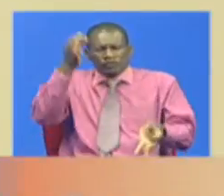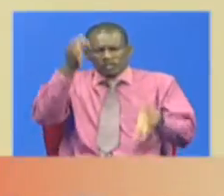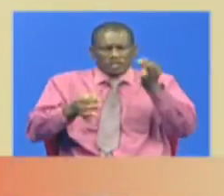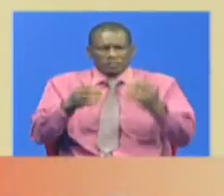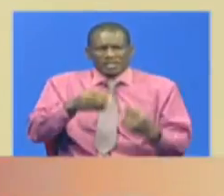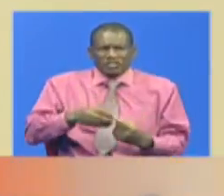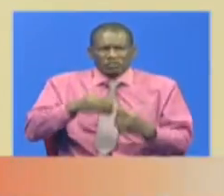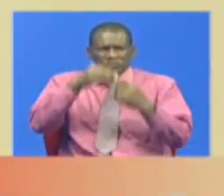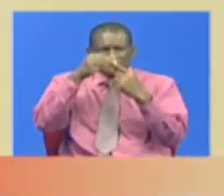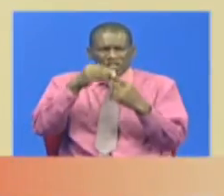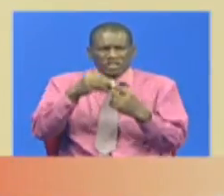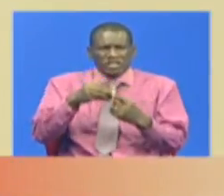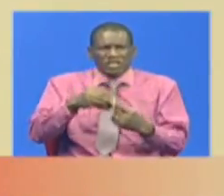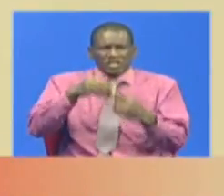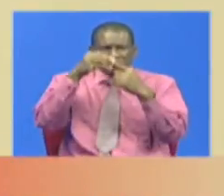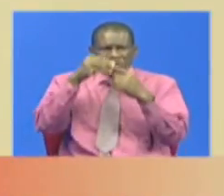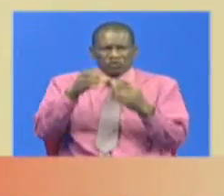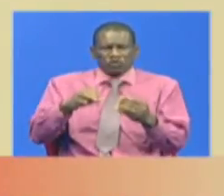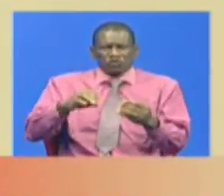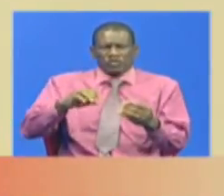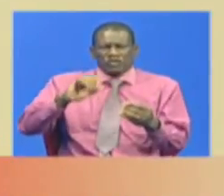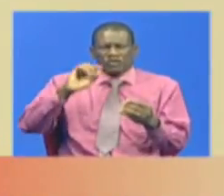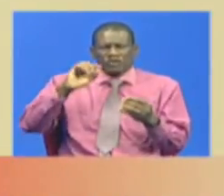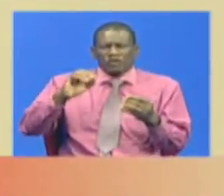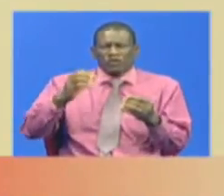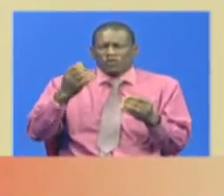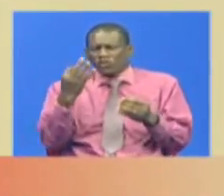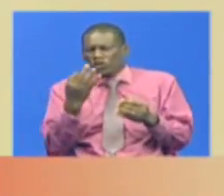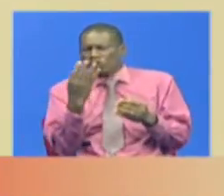on section, on the counts 3 to 5.